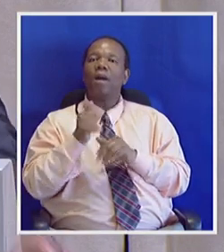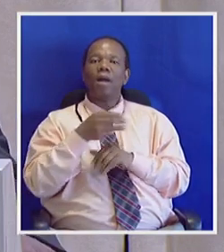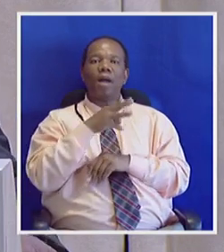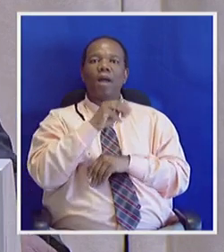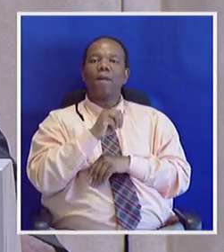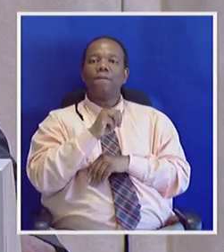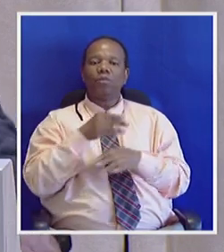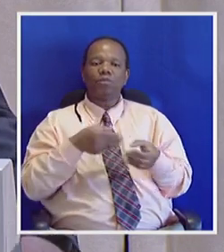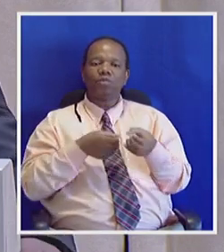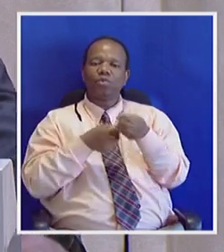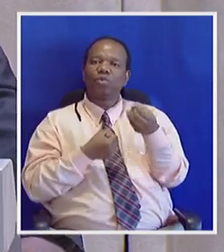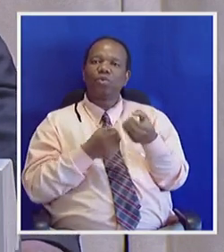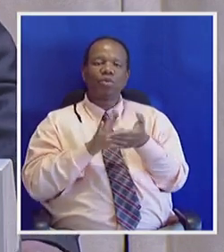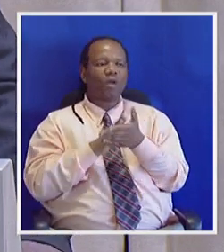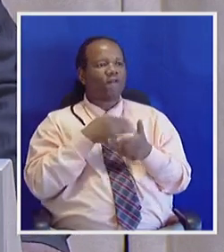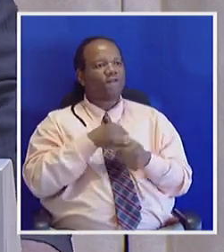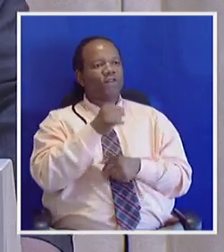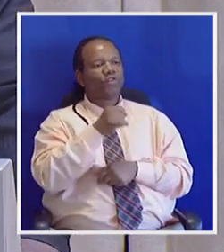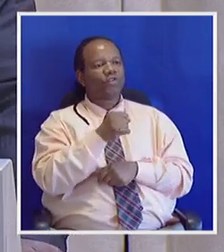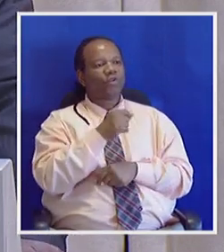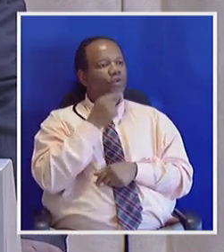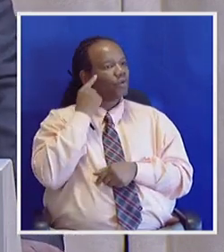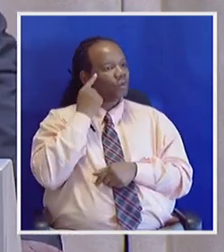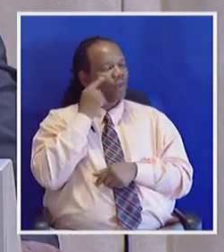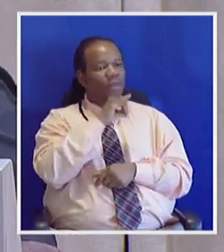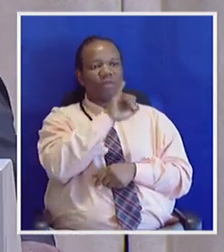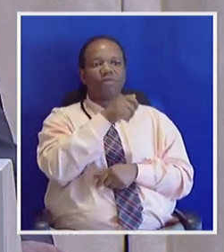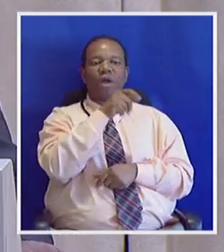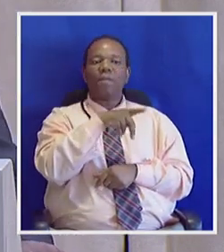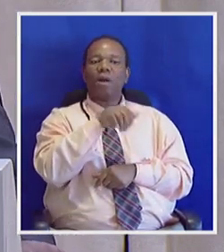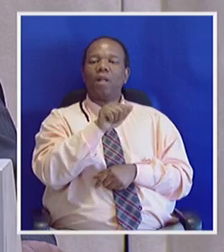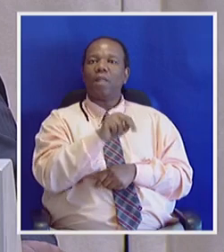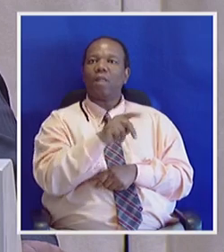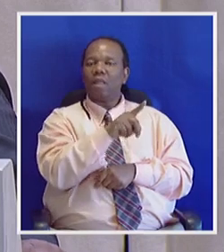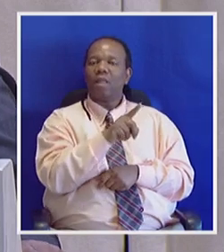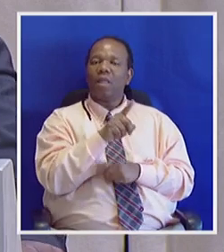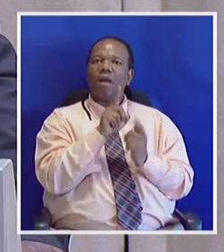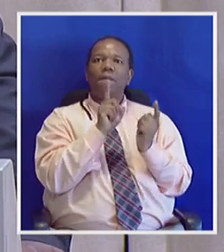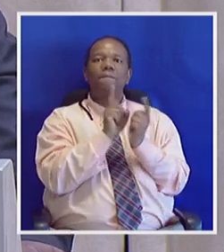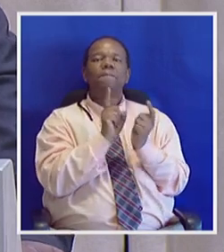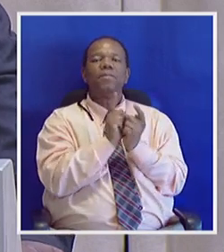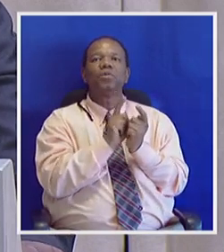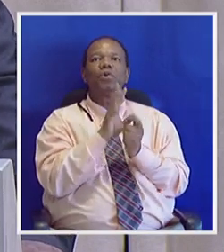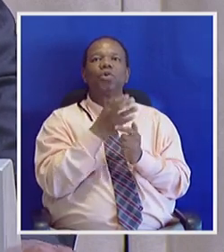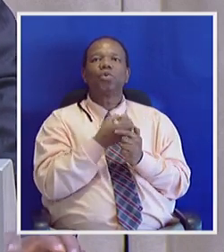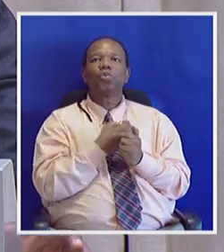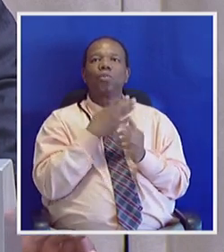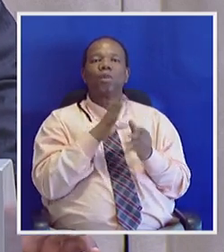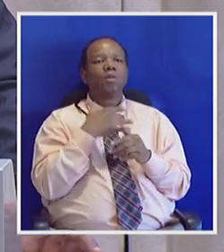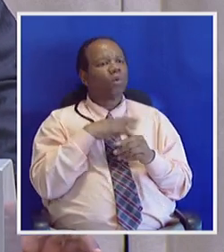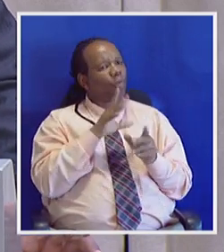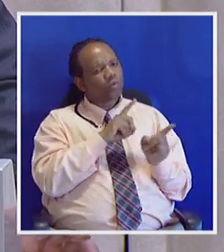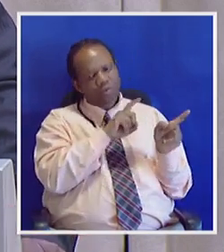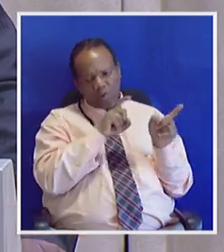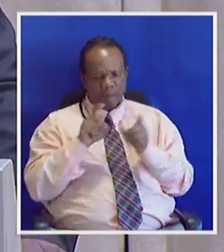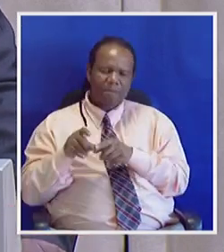degrees. I went to Japan and met a group of young people who are rearing to come back, who are also doing